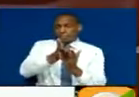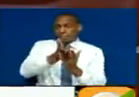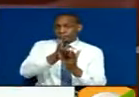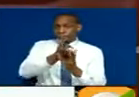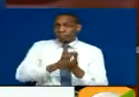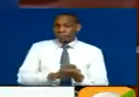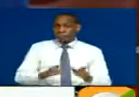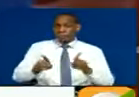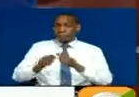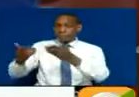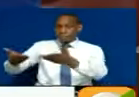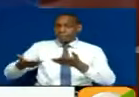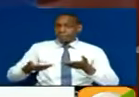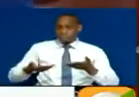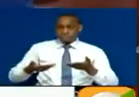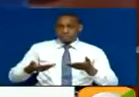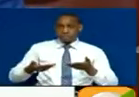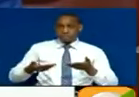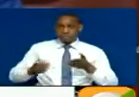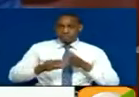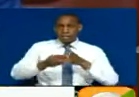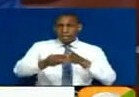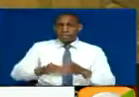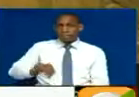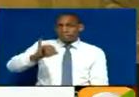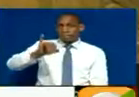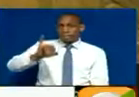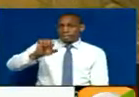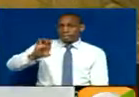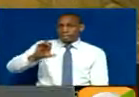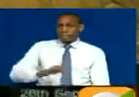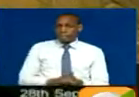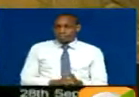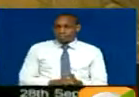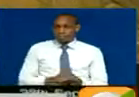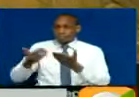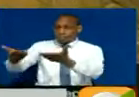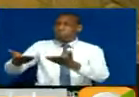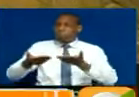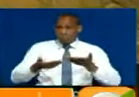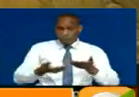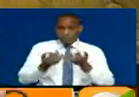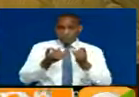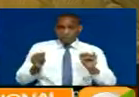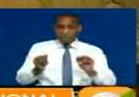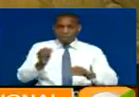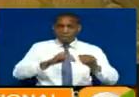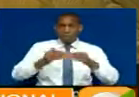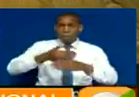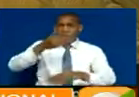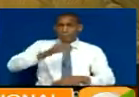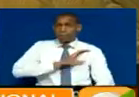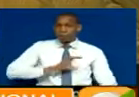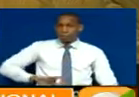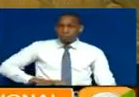and invite the leadership of IEBC. Invite the Independent Electoral Boundaries